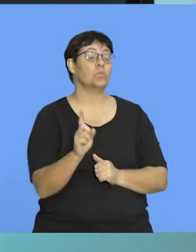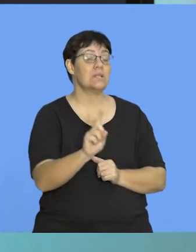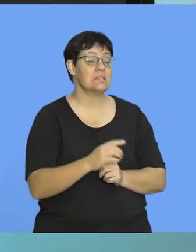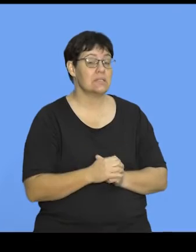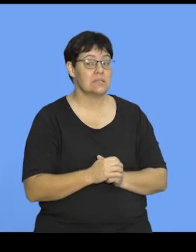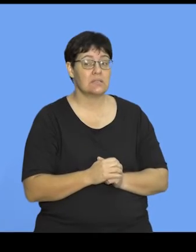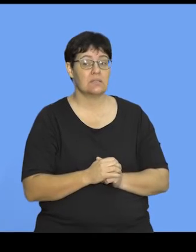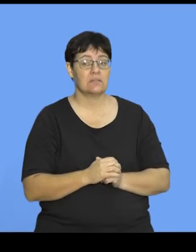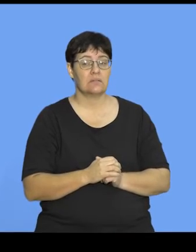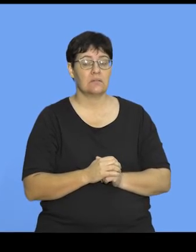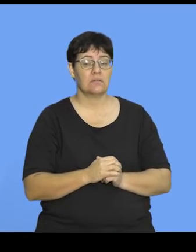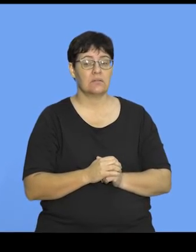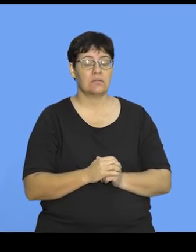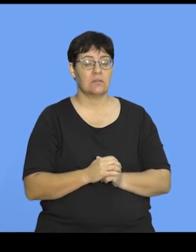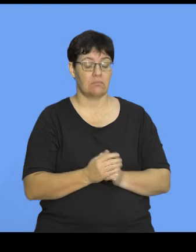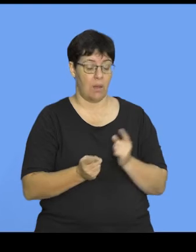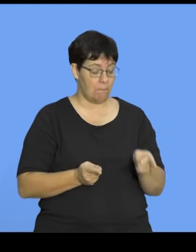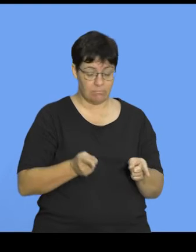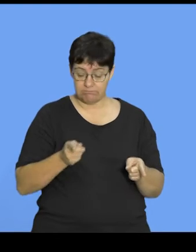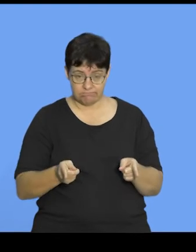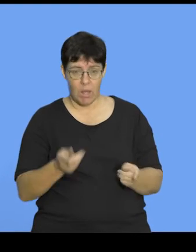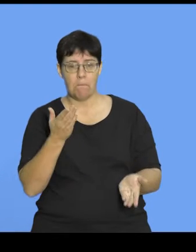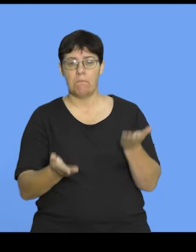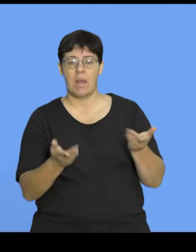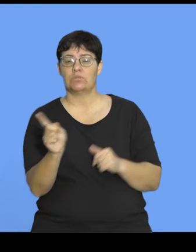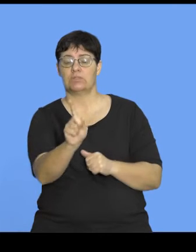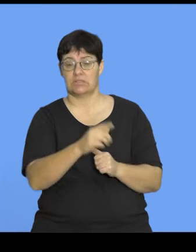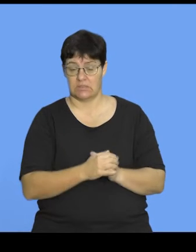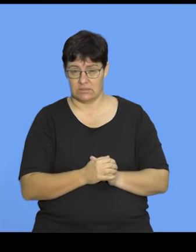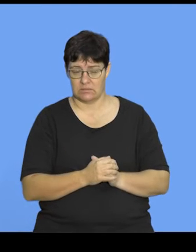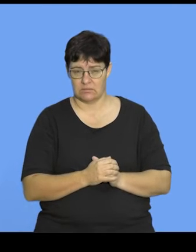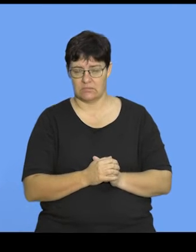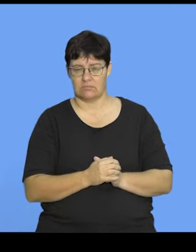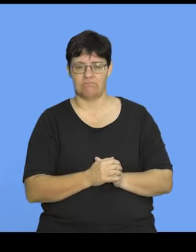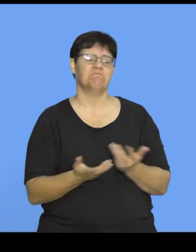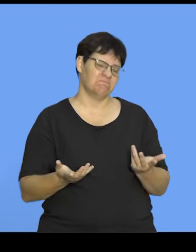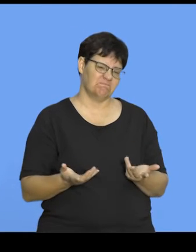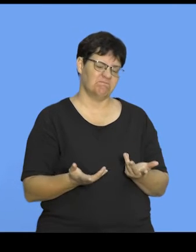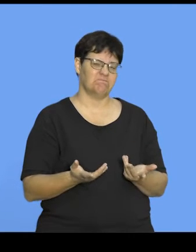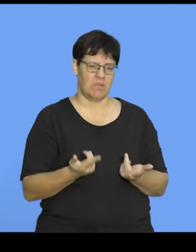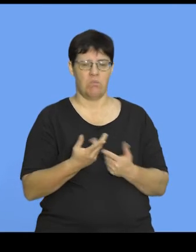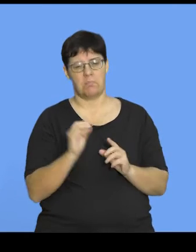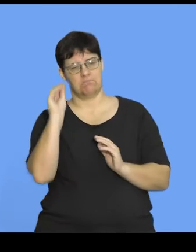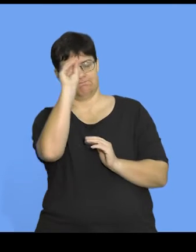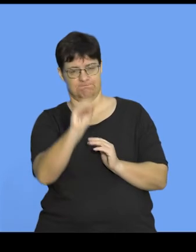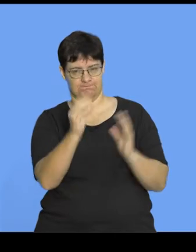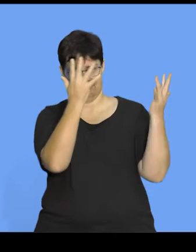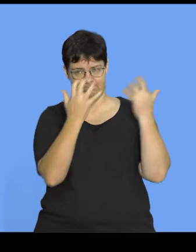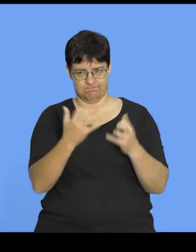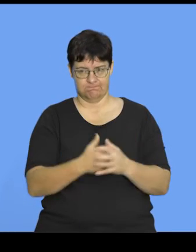want is the mass of each ball. So, let's get to the equation.